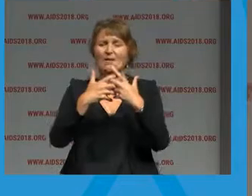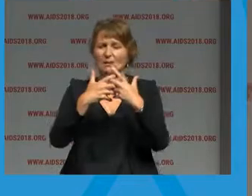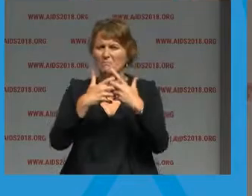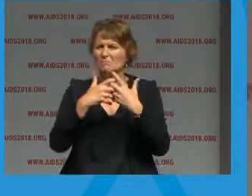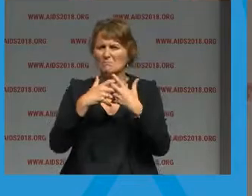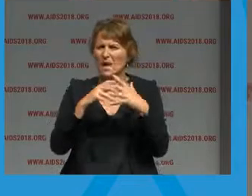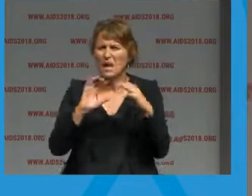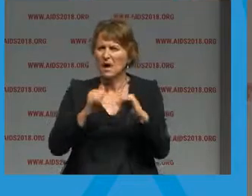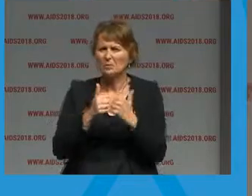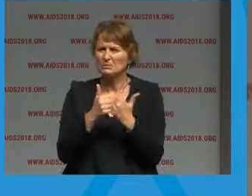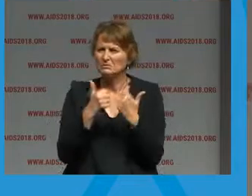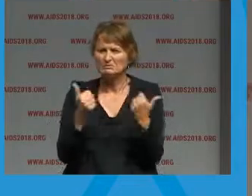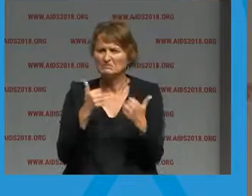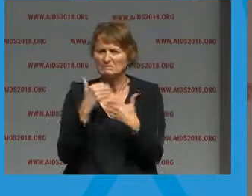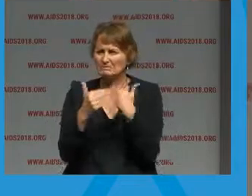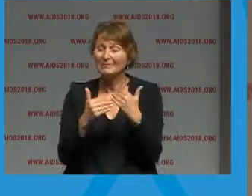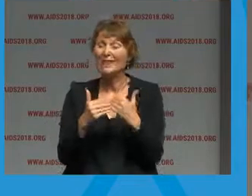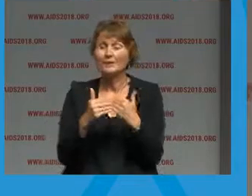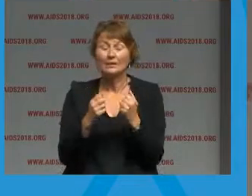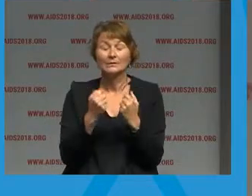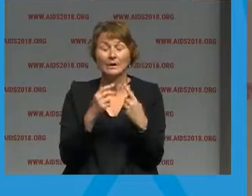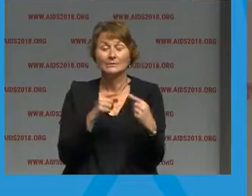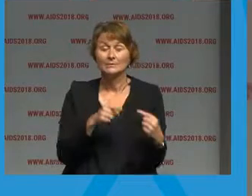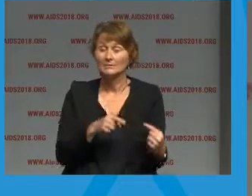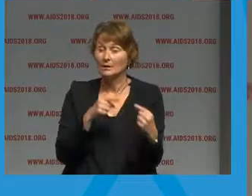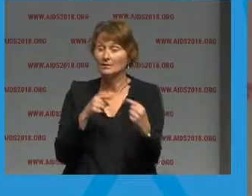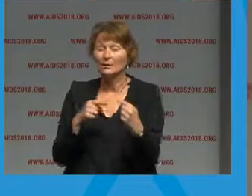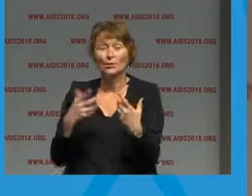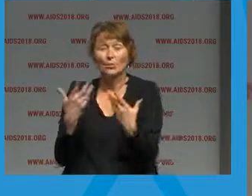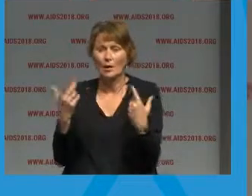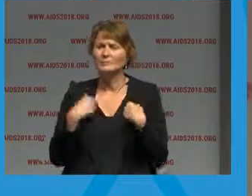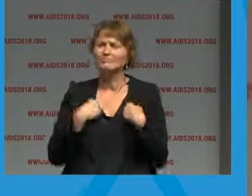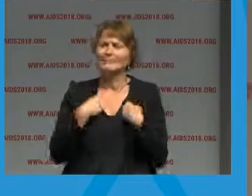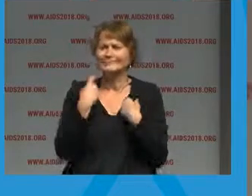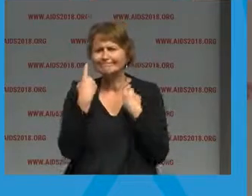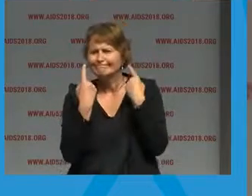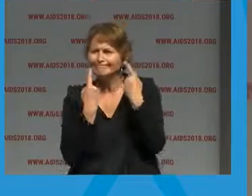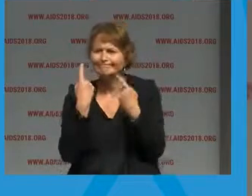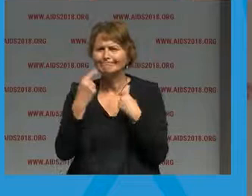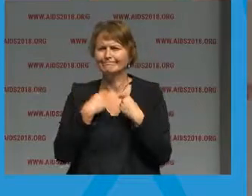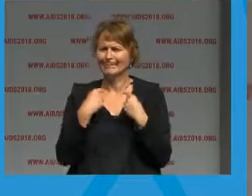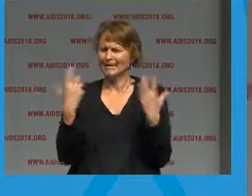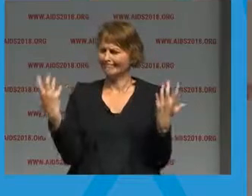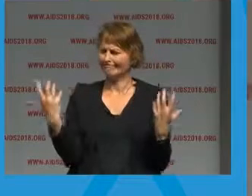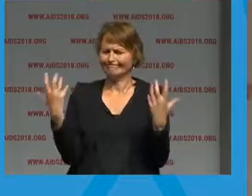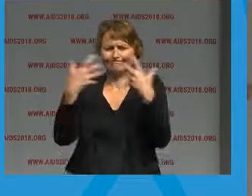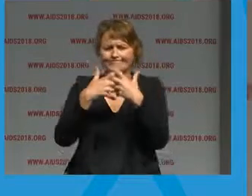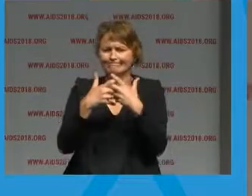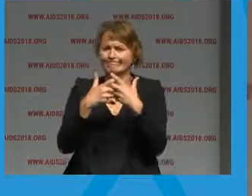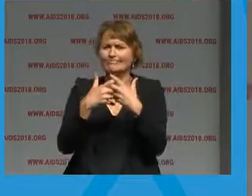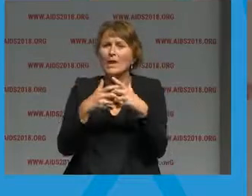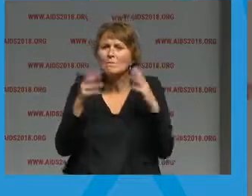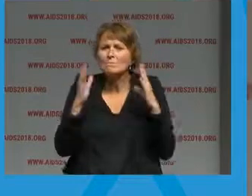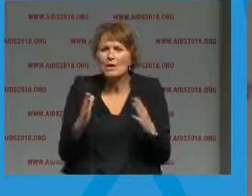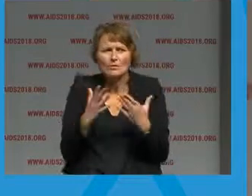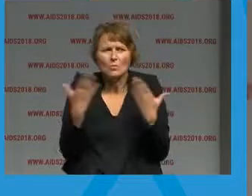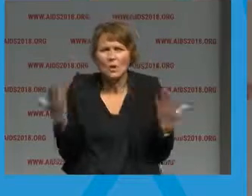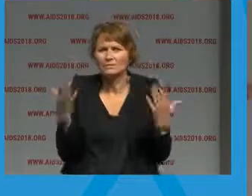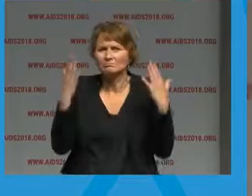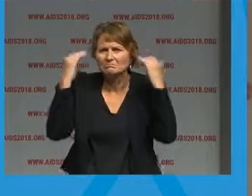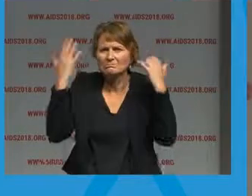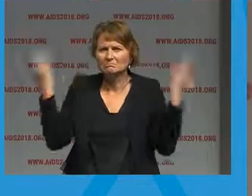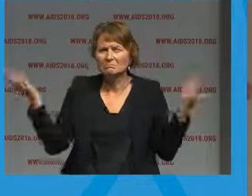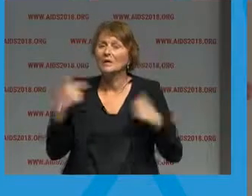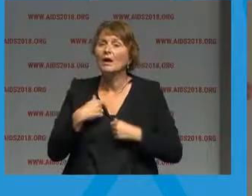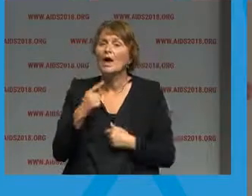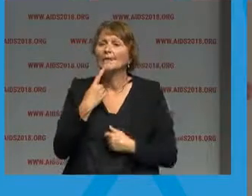challenges, it's important to understand why this integration is a must and is